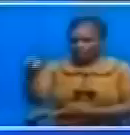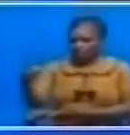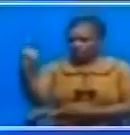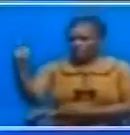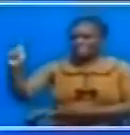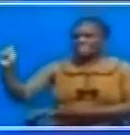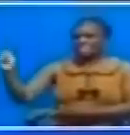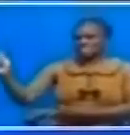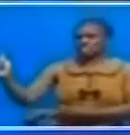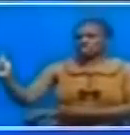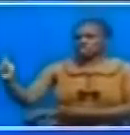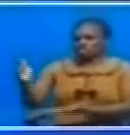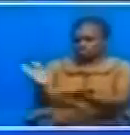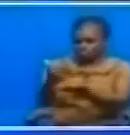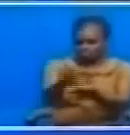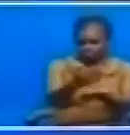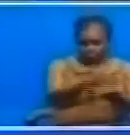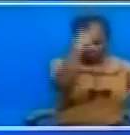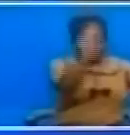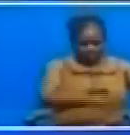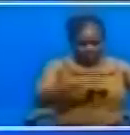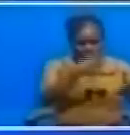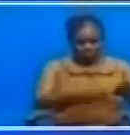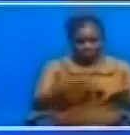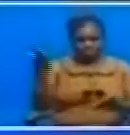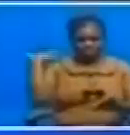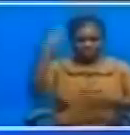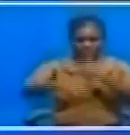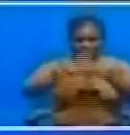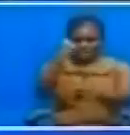trillion collected in revenue last year,